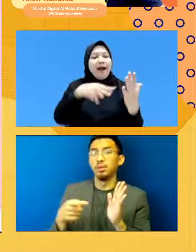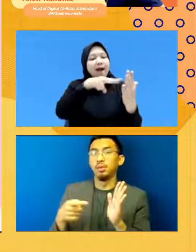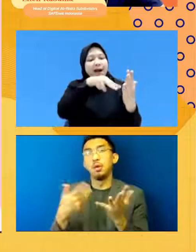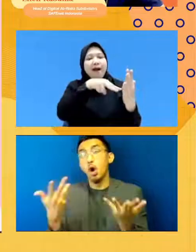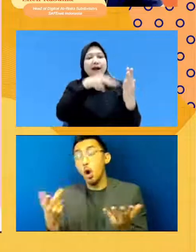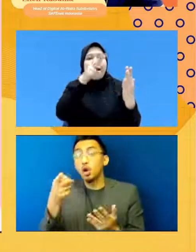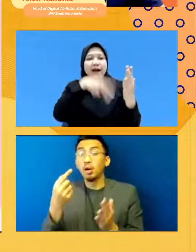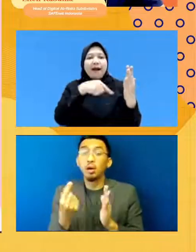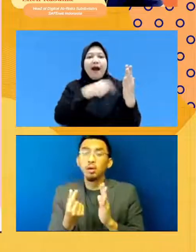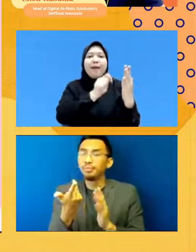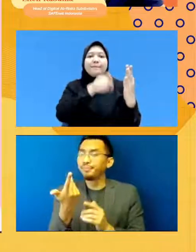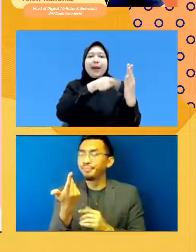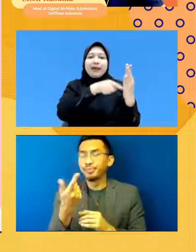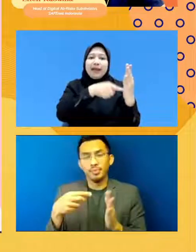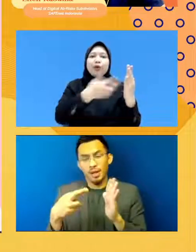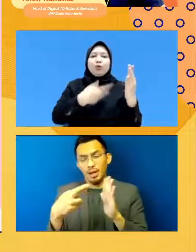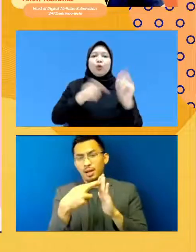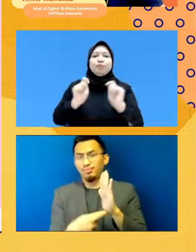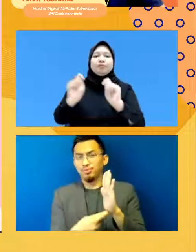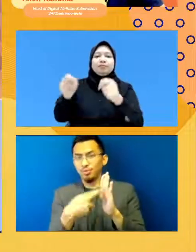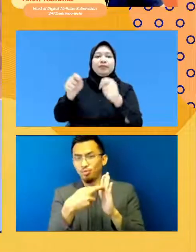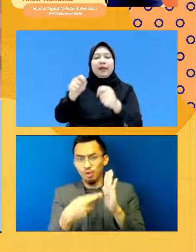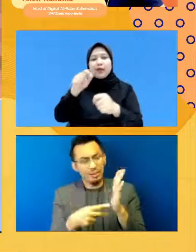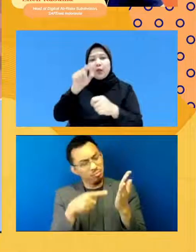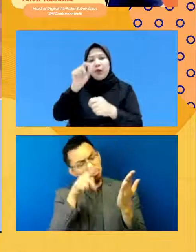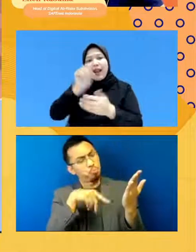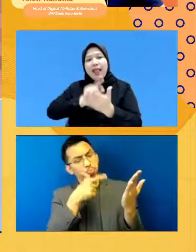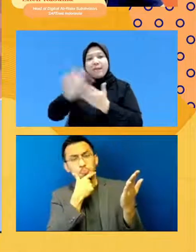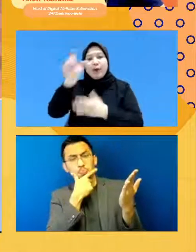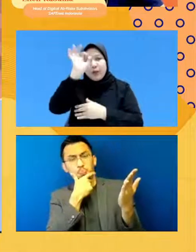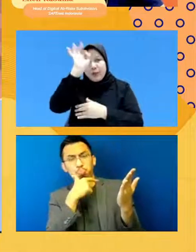you might need. And then how to behave safely.